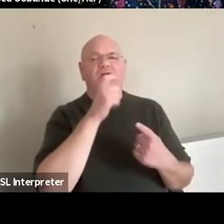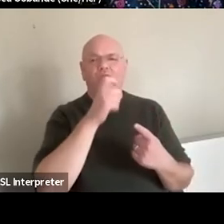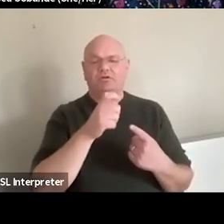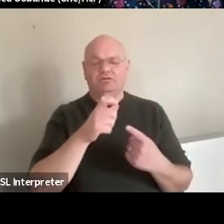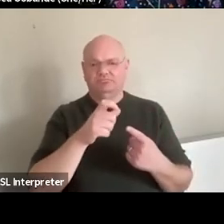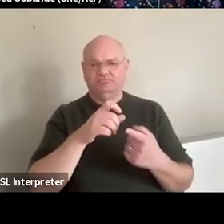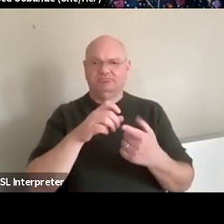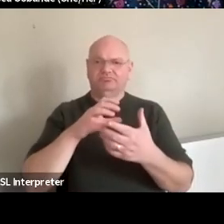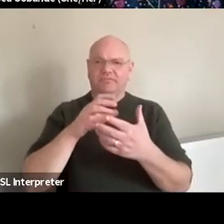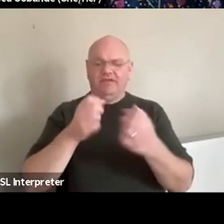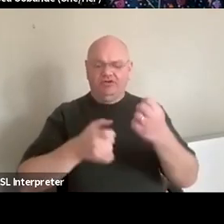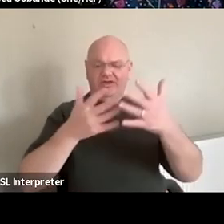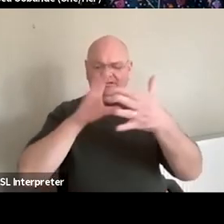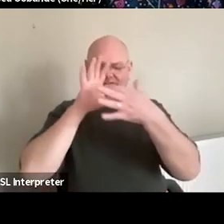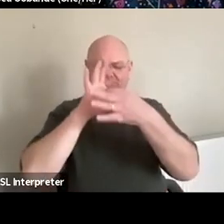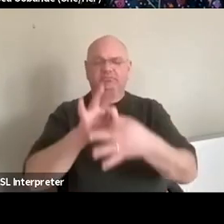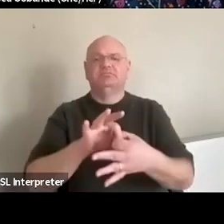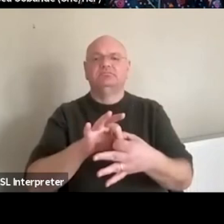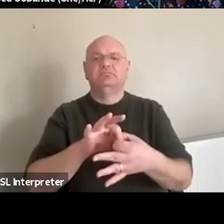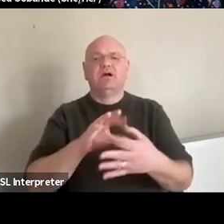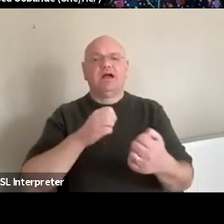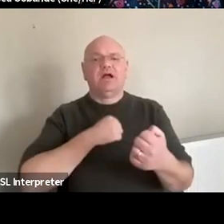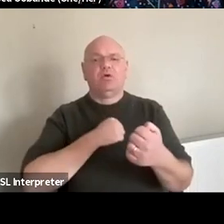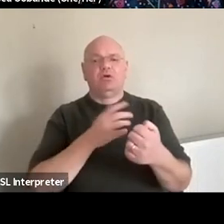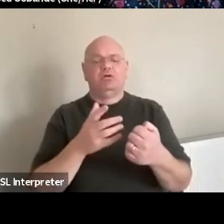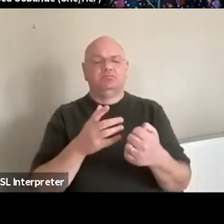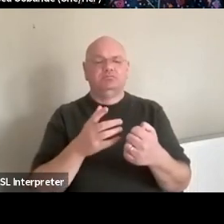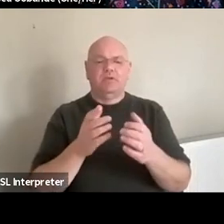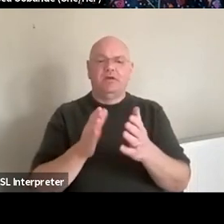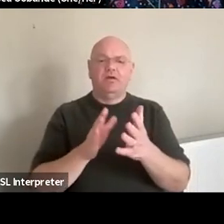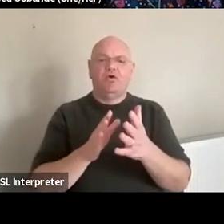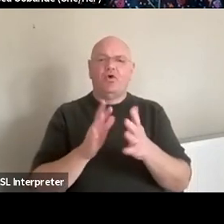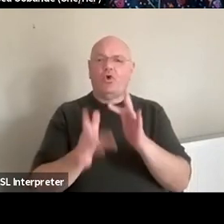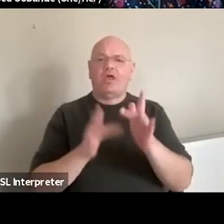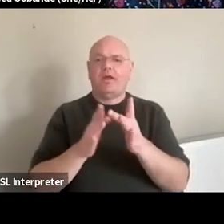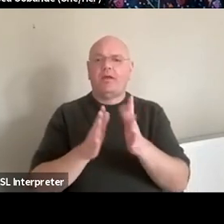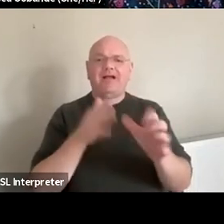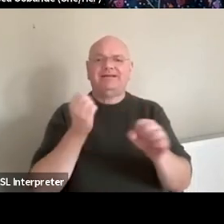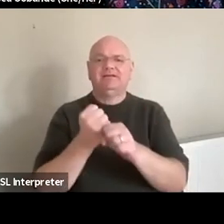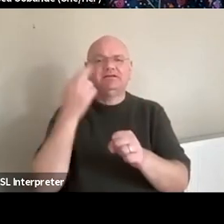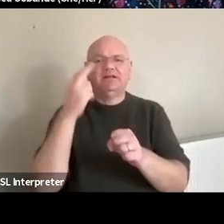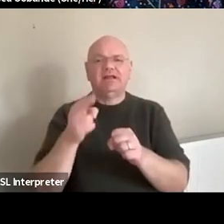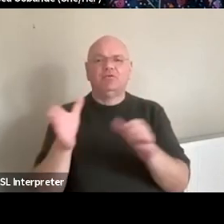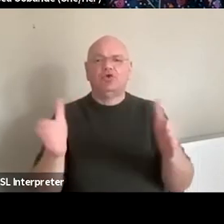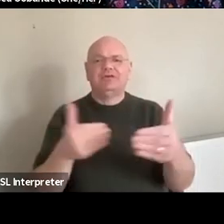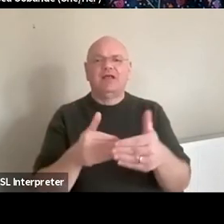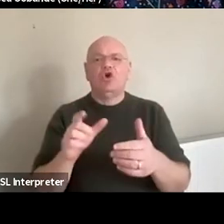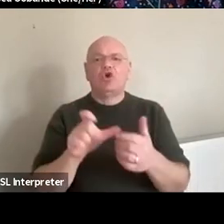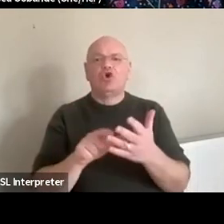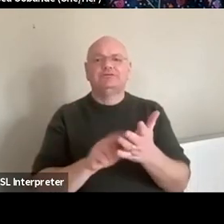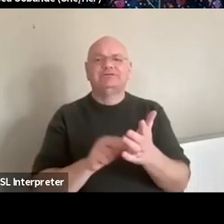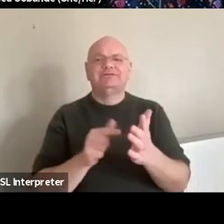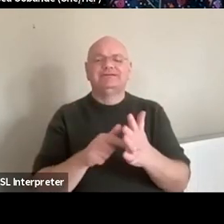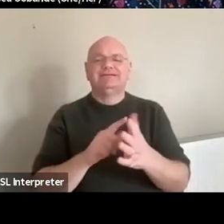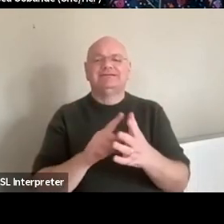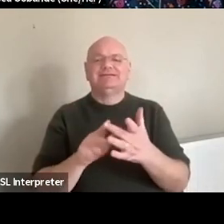of Container Magazine. So Container is an online magazine that is supported by the Southwest Creative Technology Network